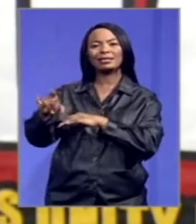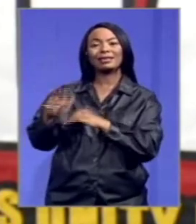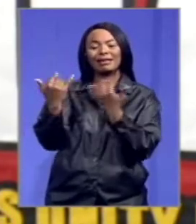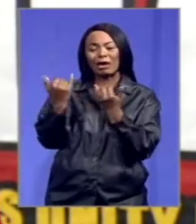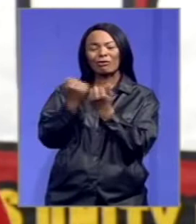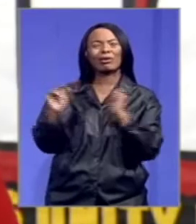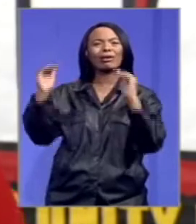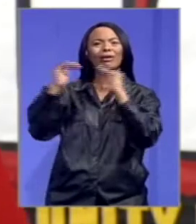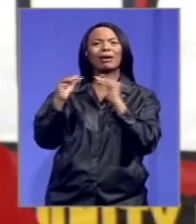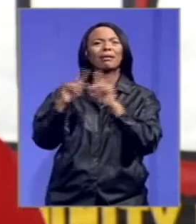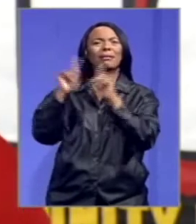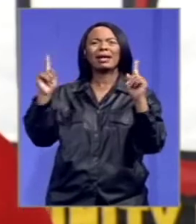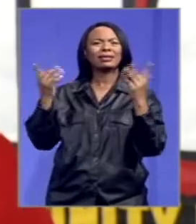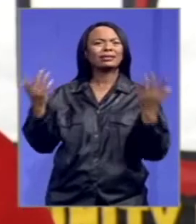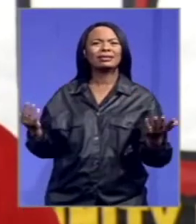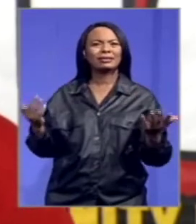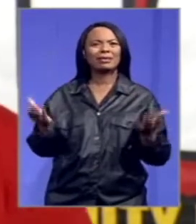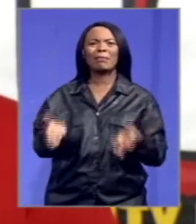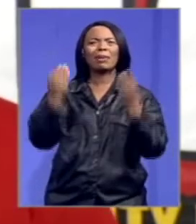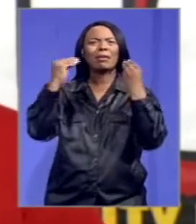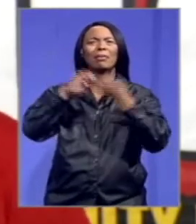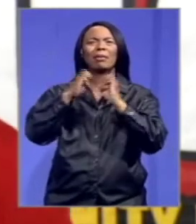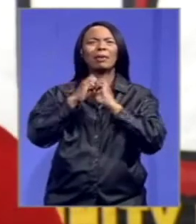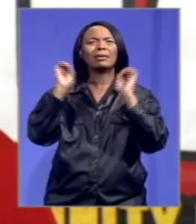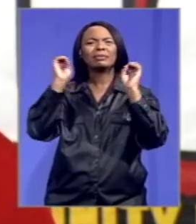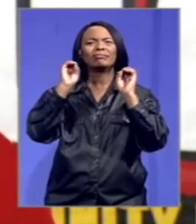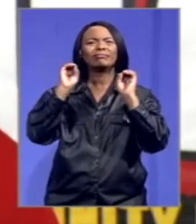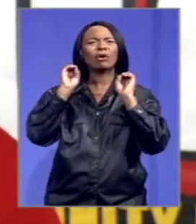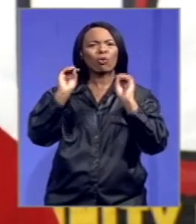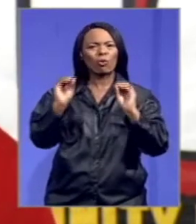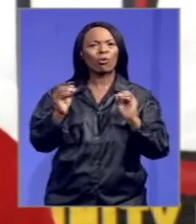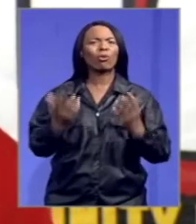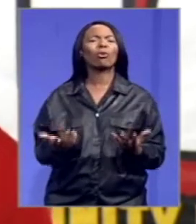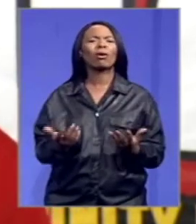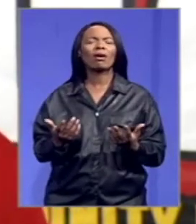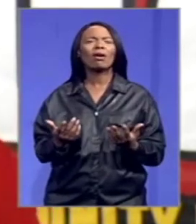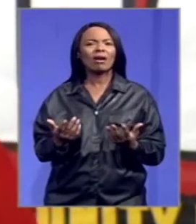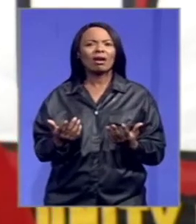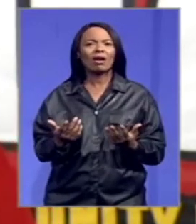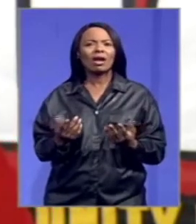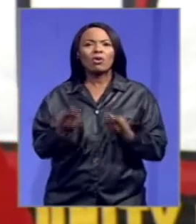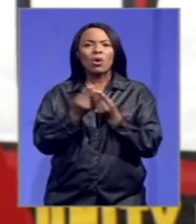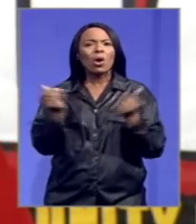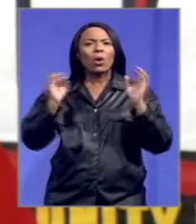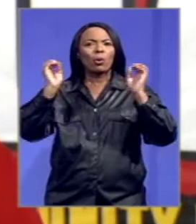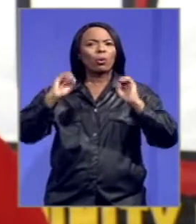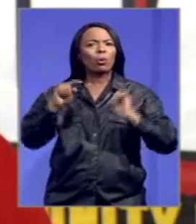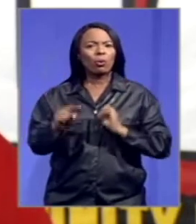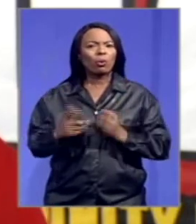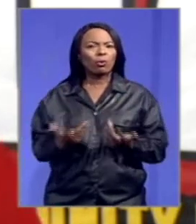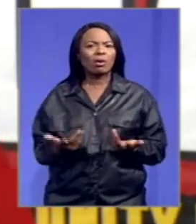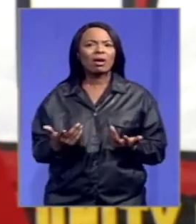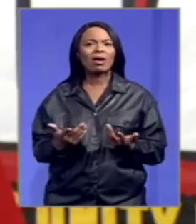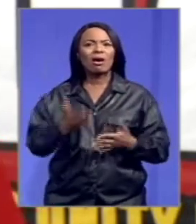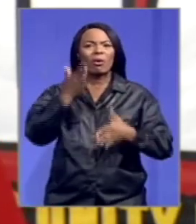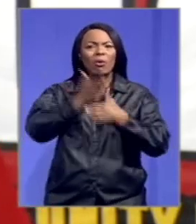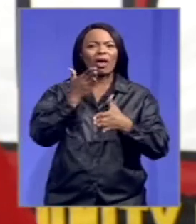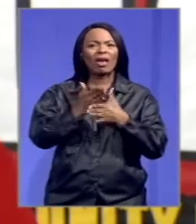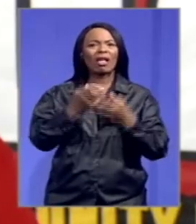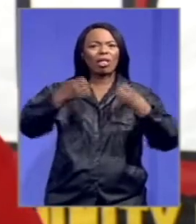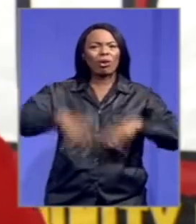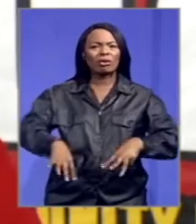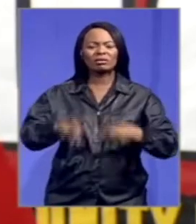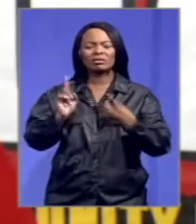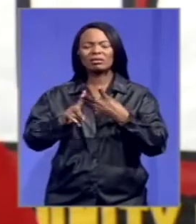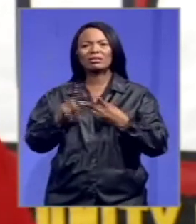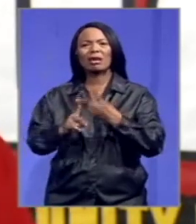mathata, mme rona re le basebetsi re dumela hore tshenyeho ya mesebetsi bofuma le